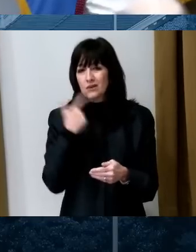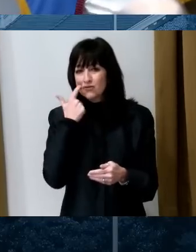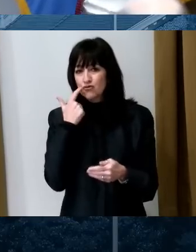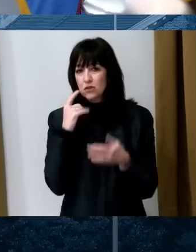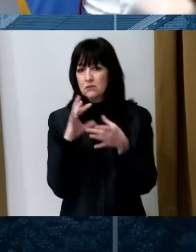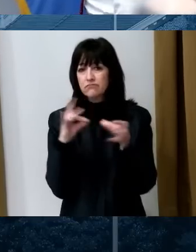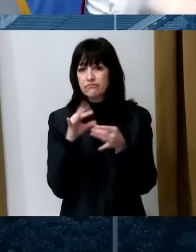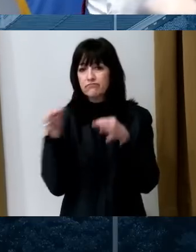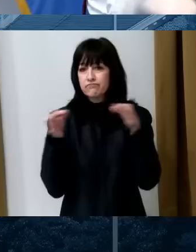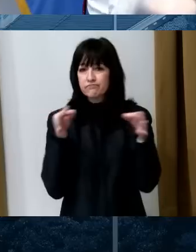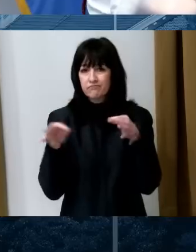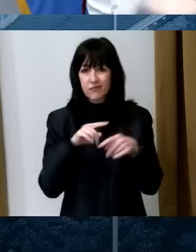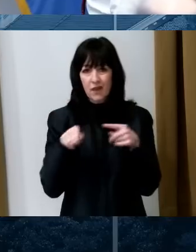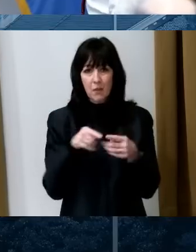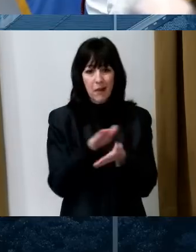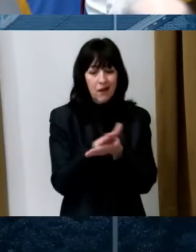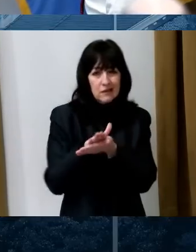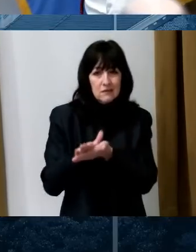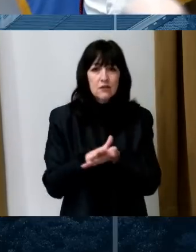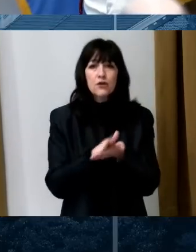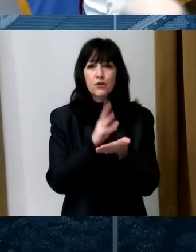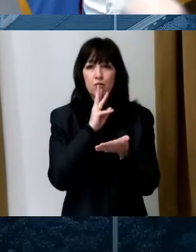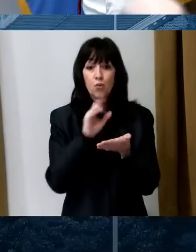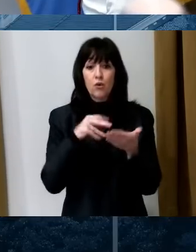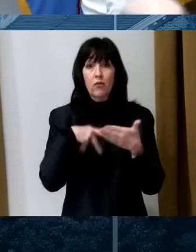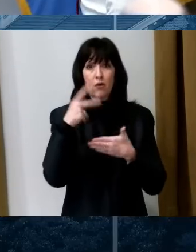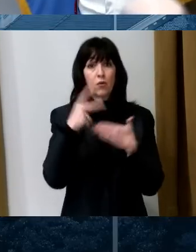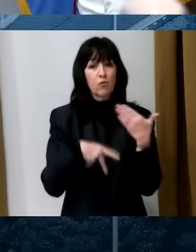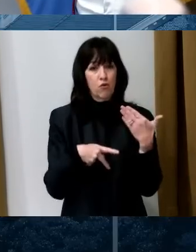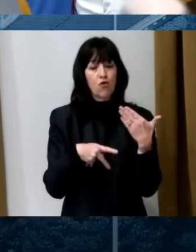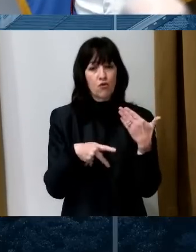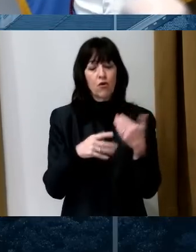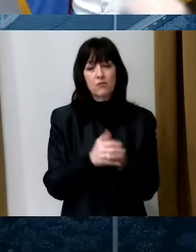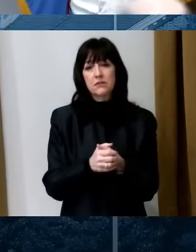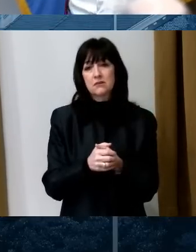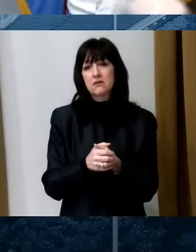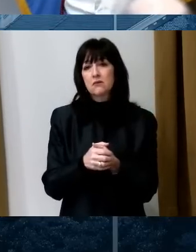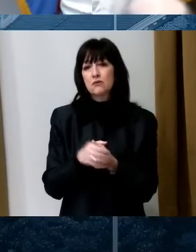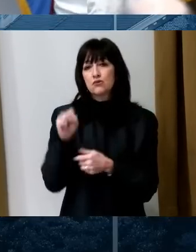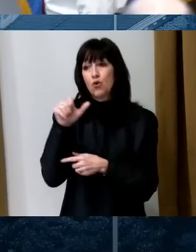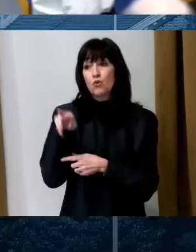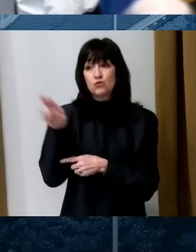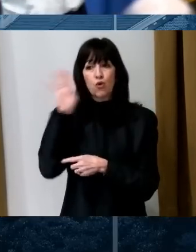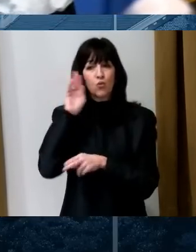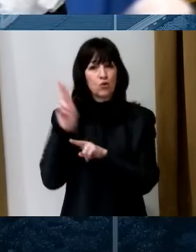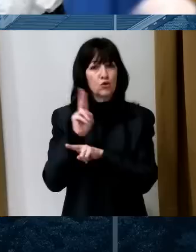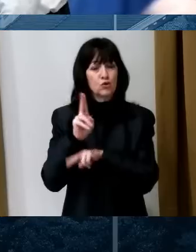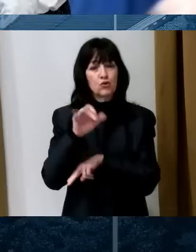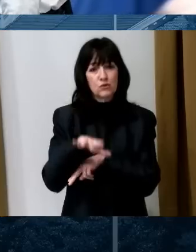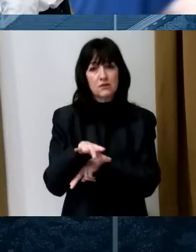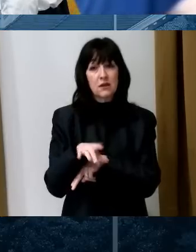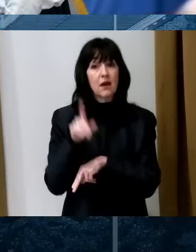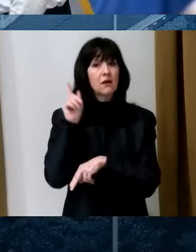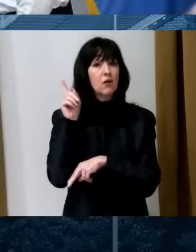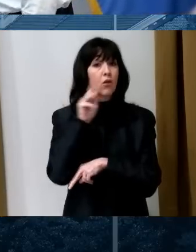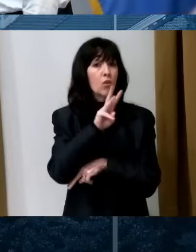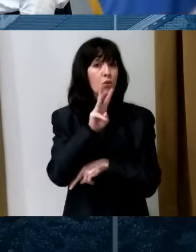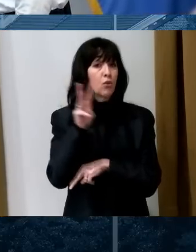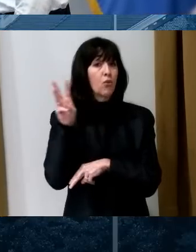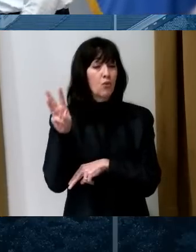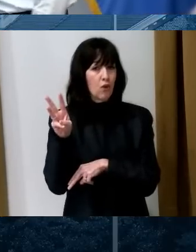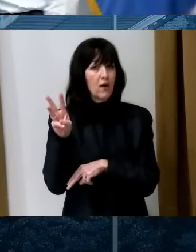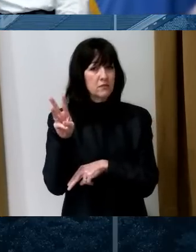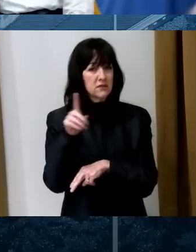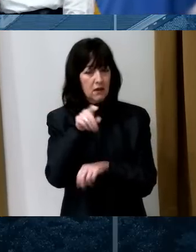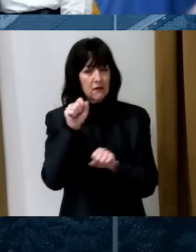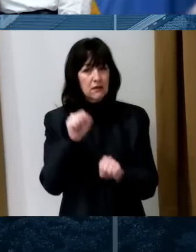that. Those are the resources that Sean will be utilizing. And then here's the website to find out more about those and to keep